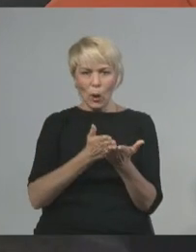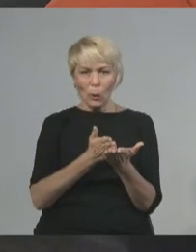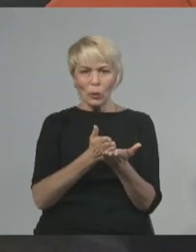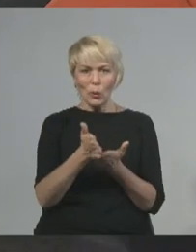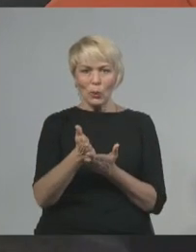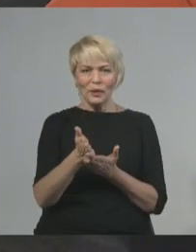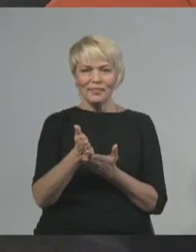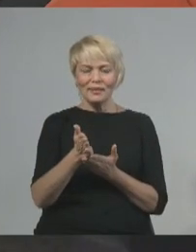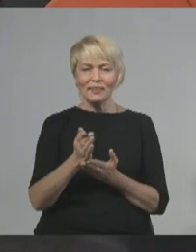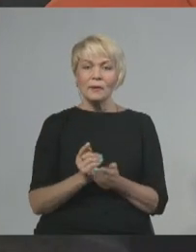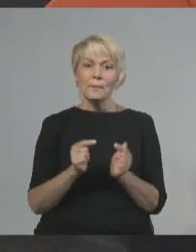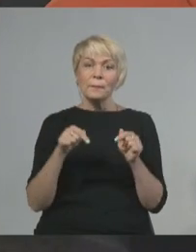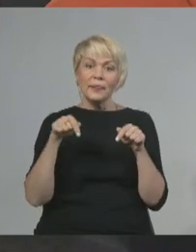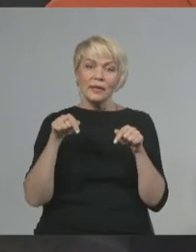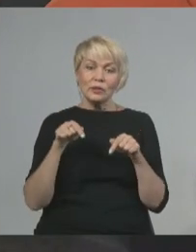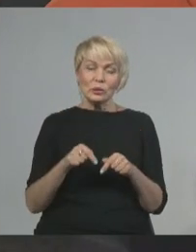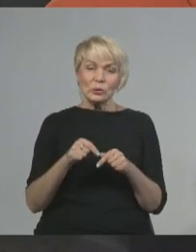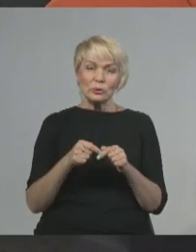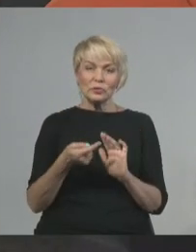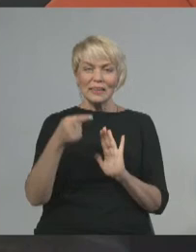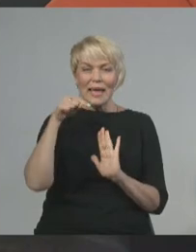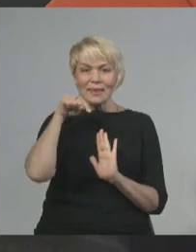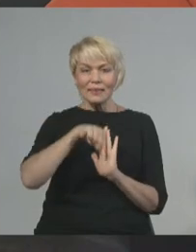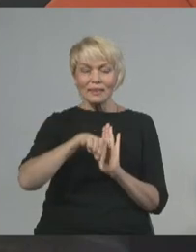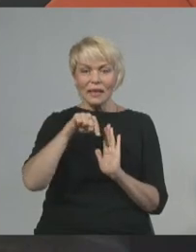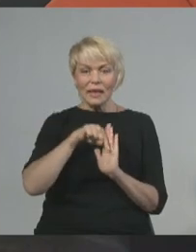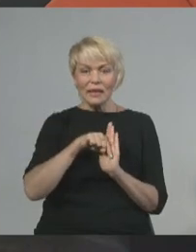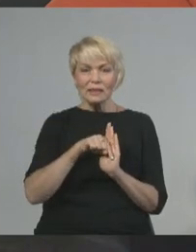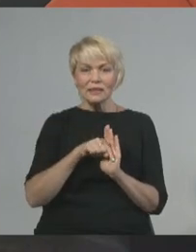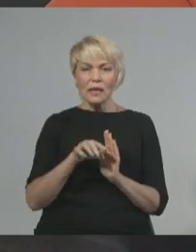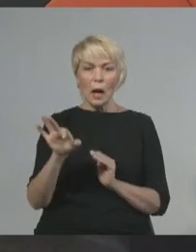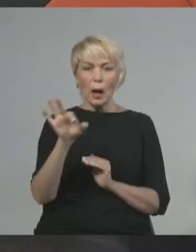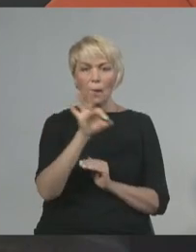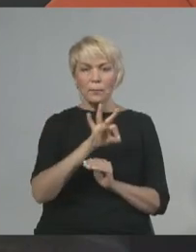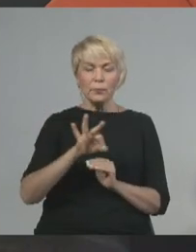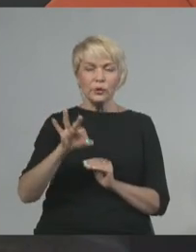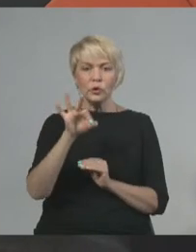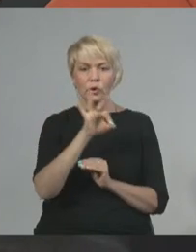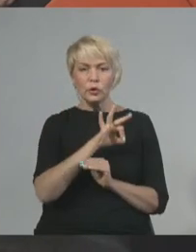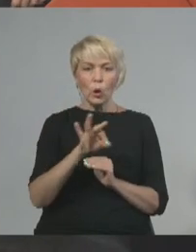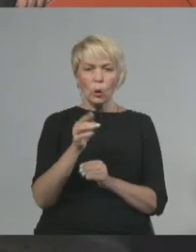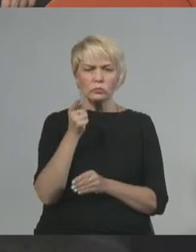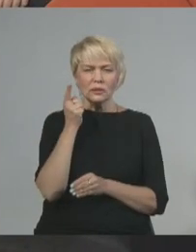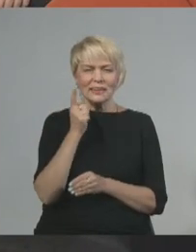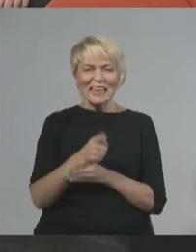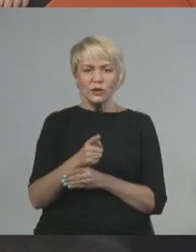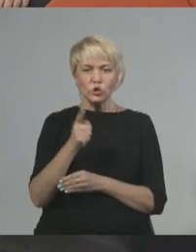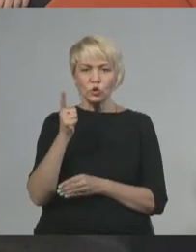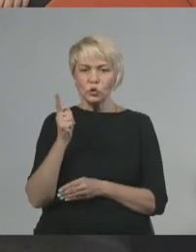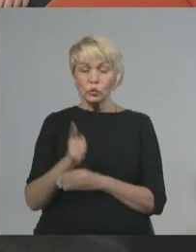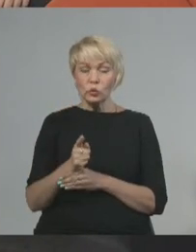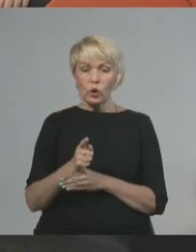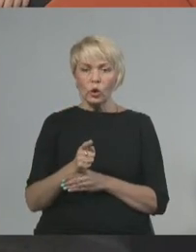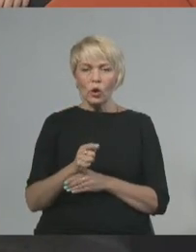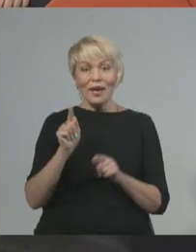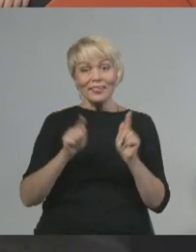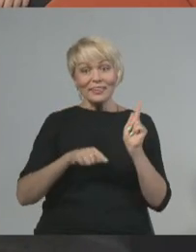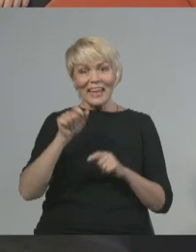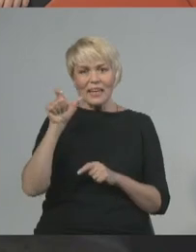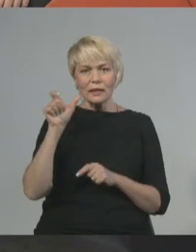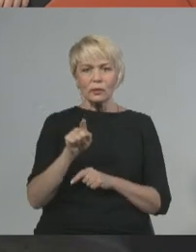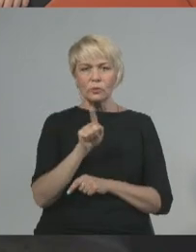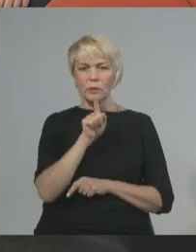self-censorship when a person just decides to omit a certain topic because he or she may feel that it is